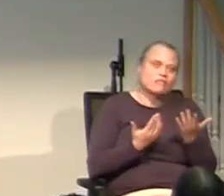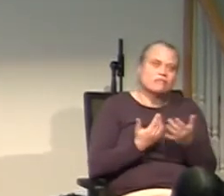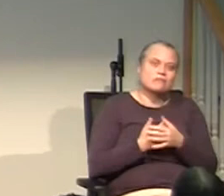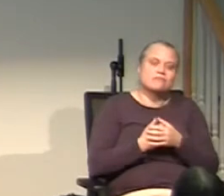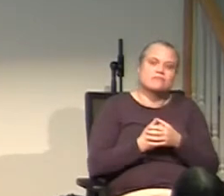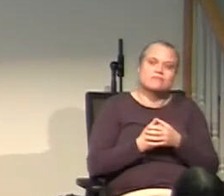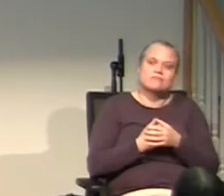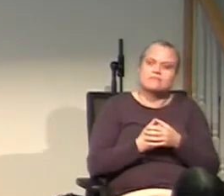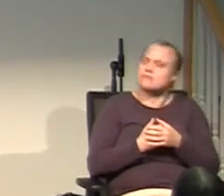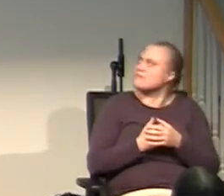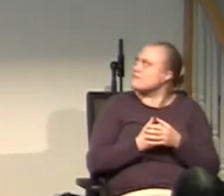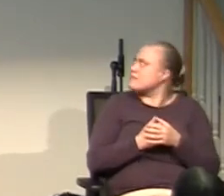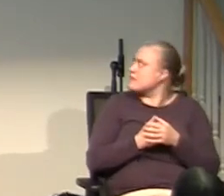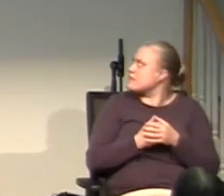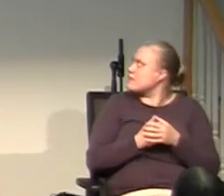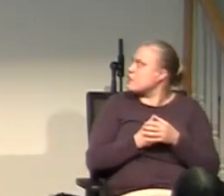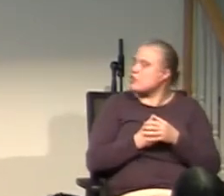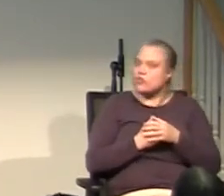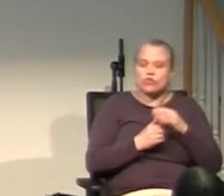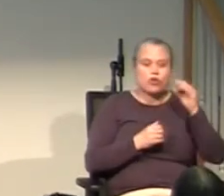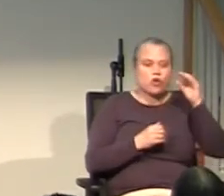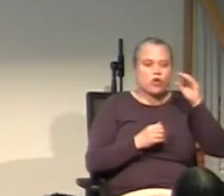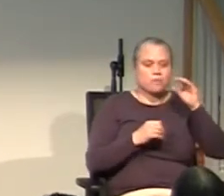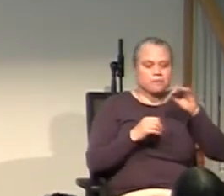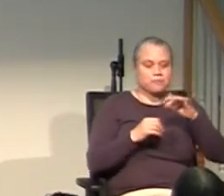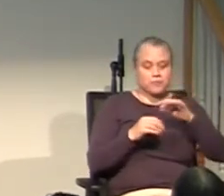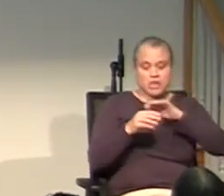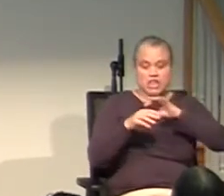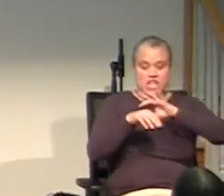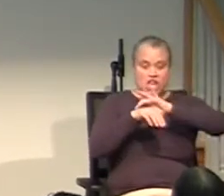the atmosphere of grace surrounds the earth